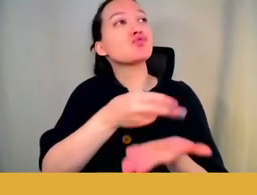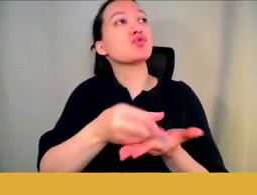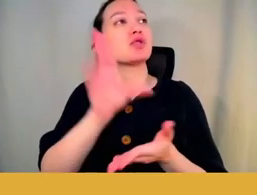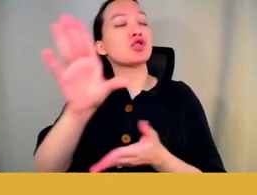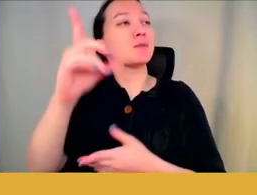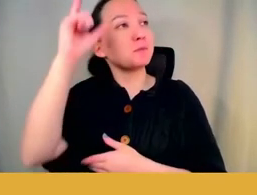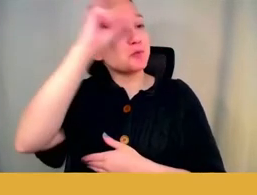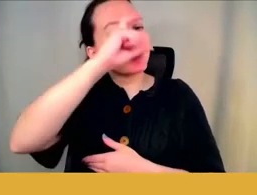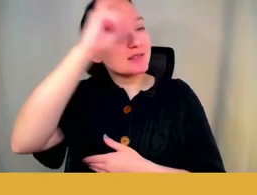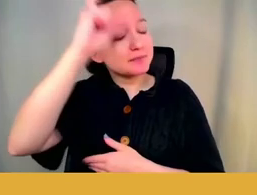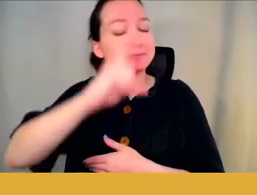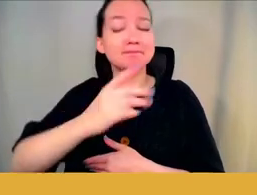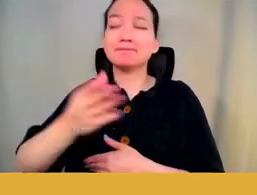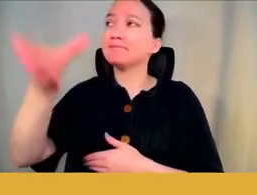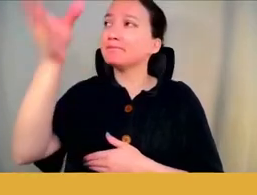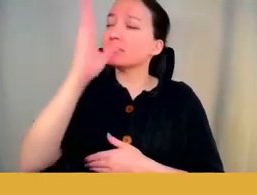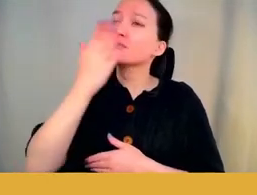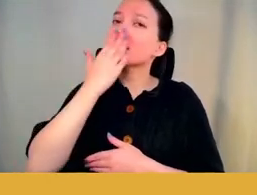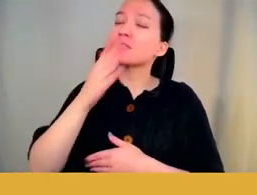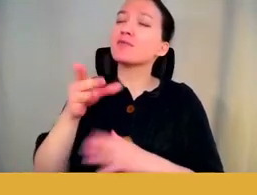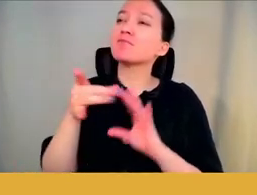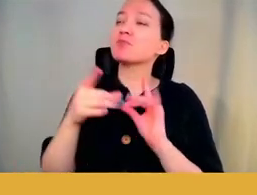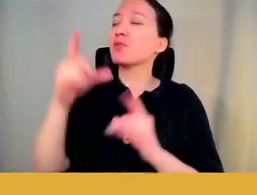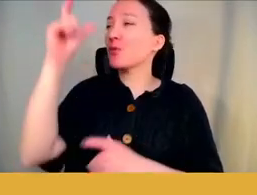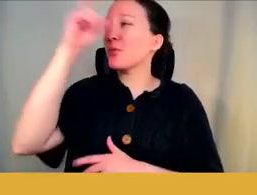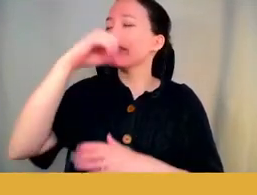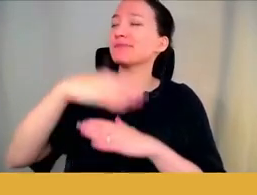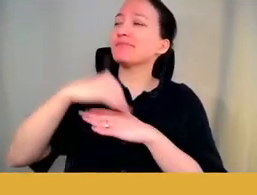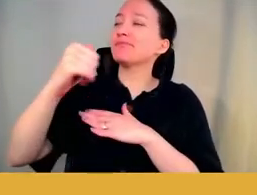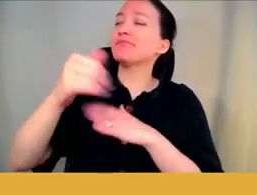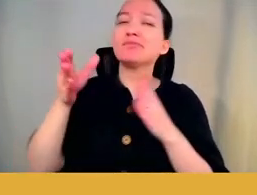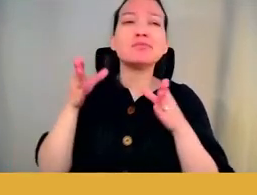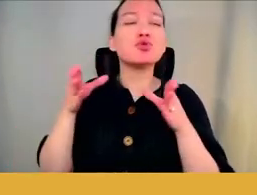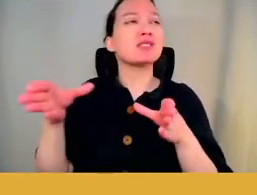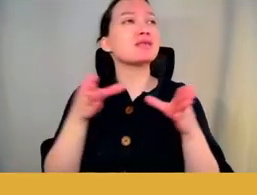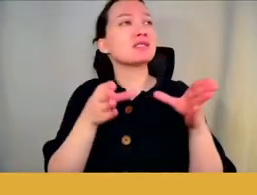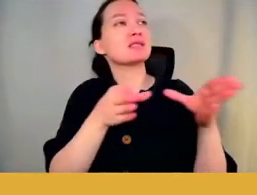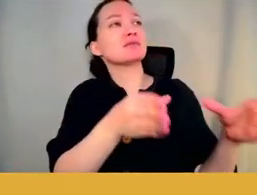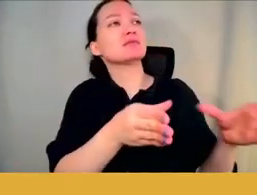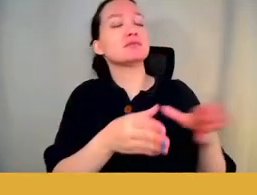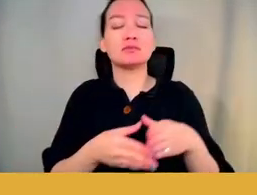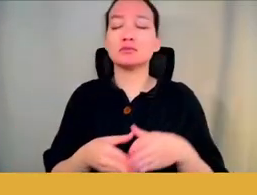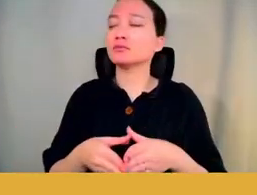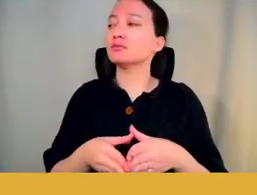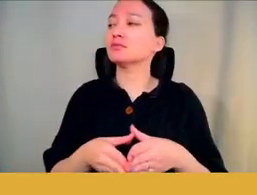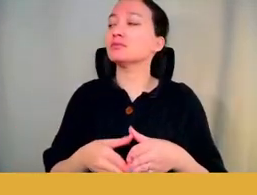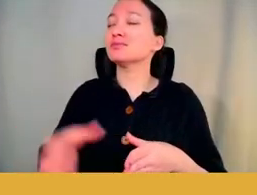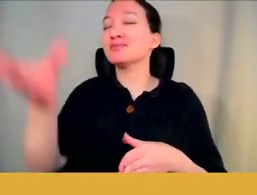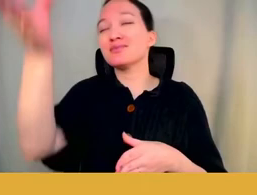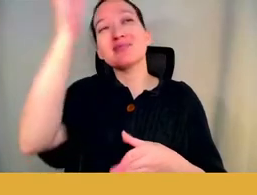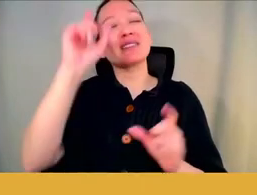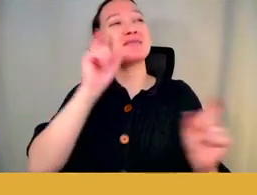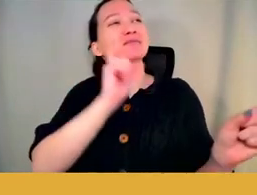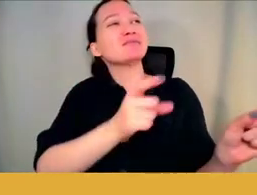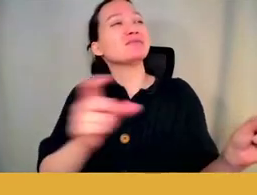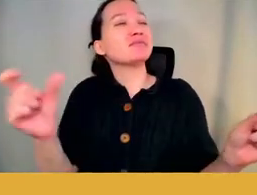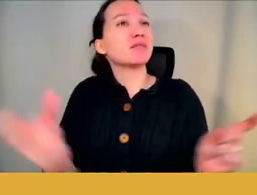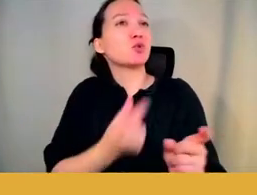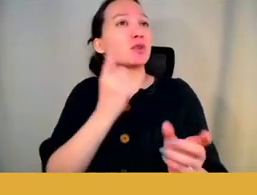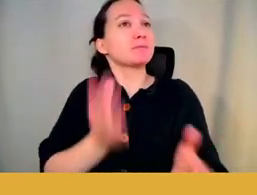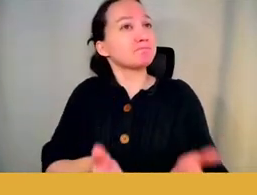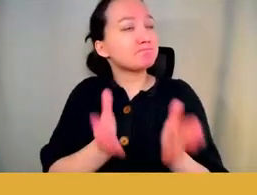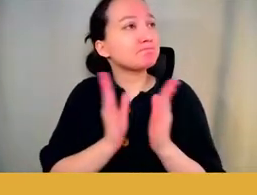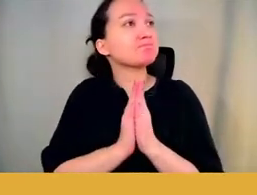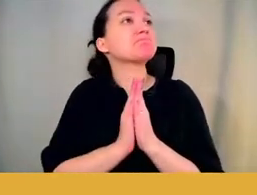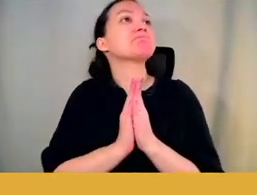wisdom. God, we thank you that you say that wisdom is calling out in the streets. That God, you give freely to anyone who asks